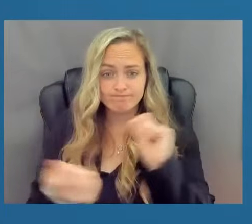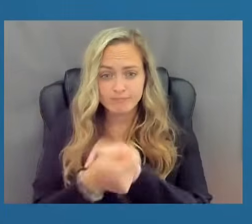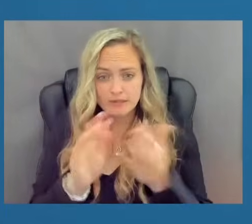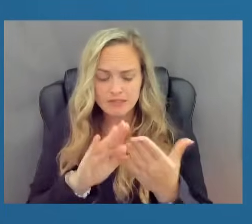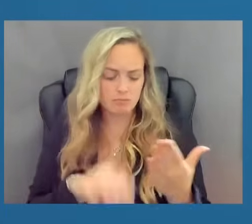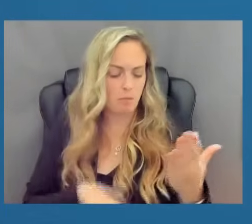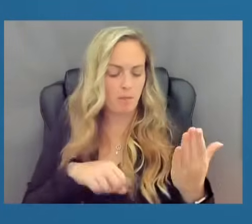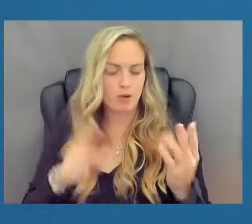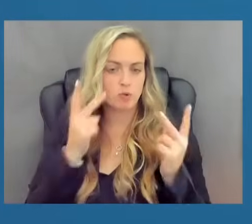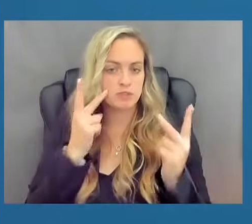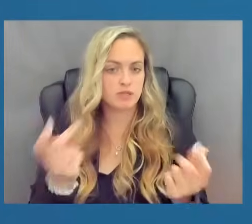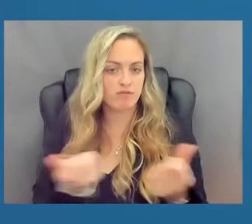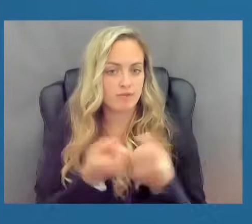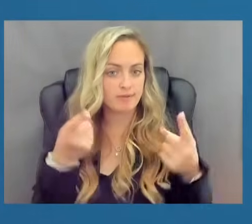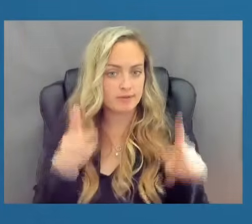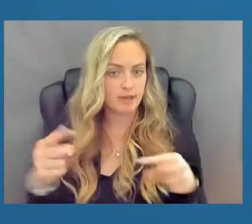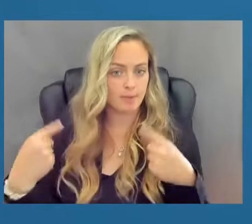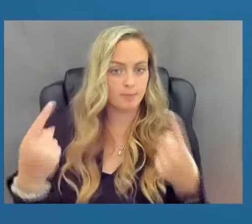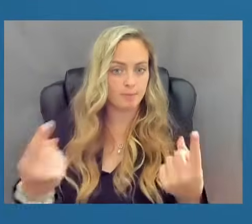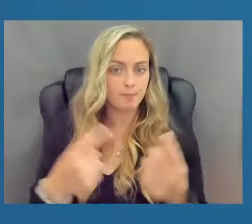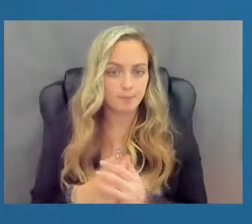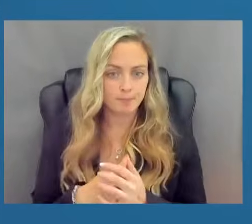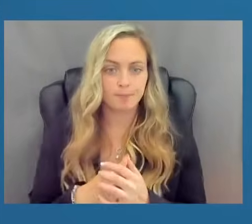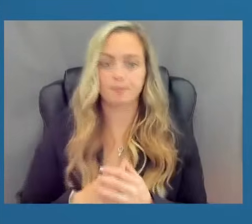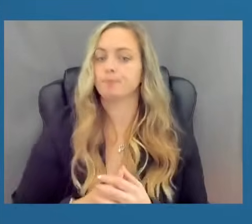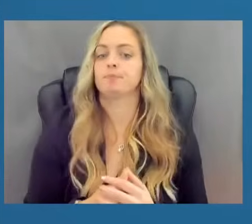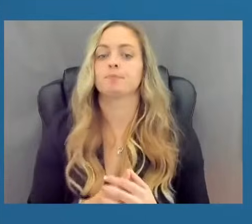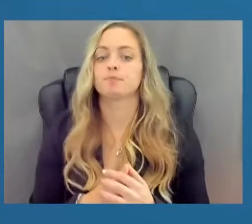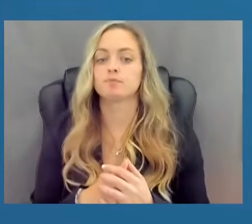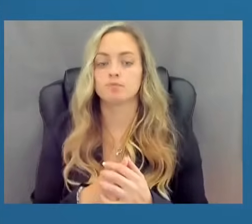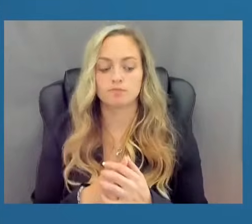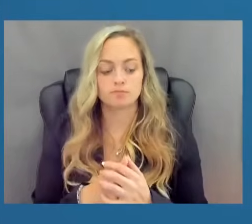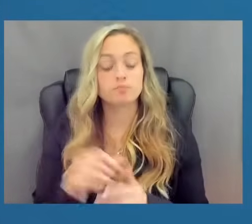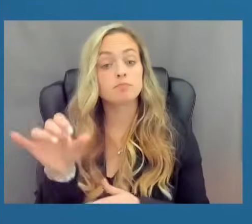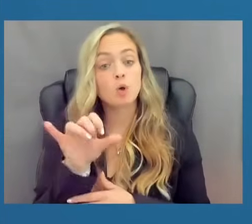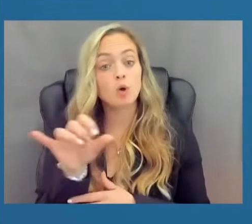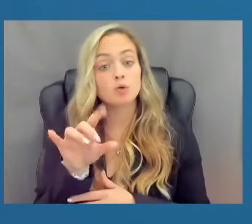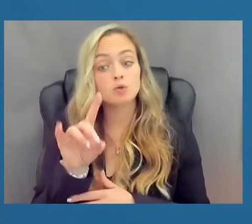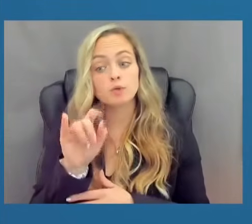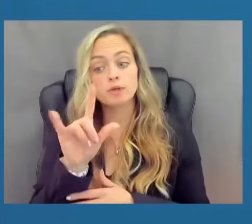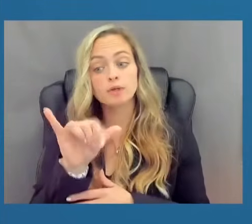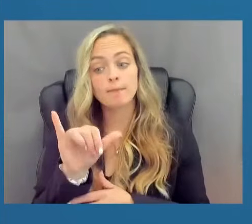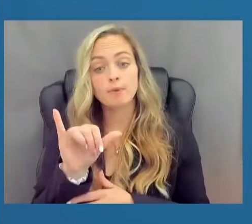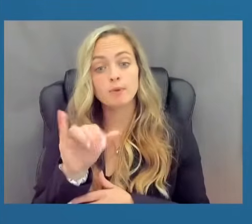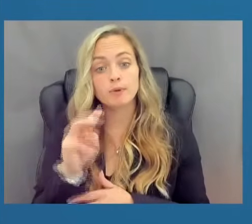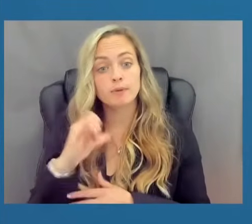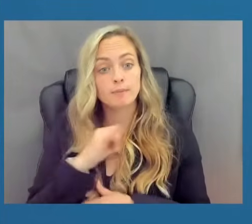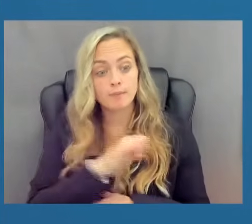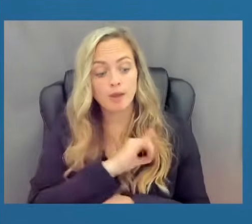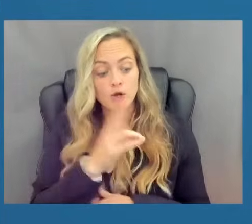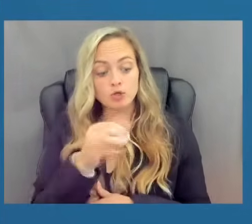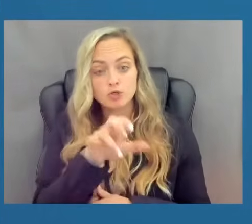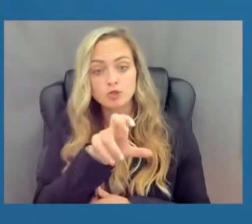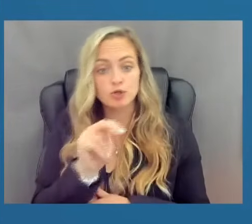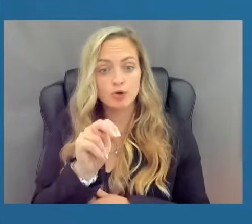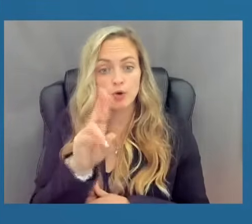to see what's been happening here in this region. So, also our Deputy Mayor Sharon Owens has joined us. Thank you, Deputy